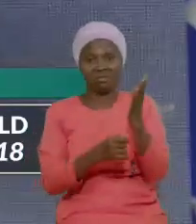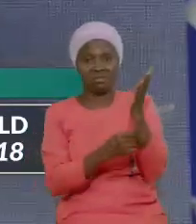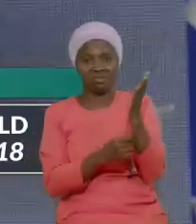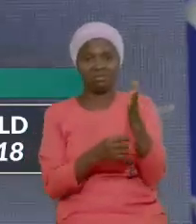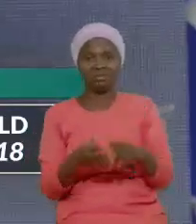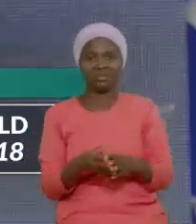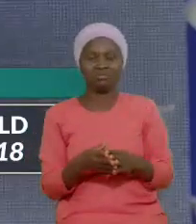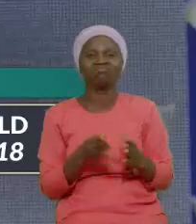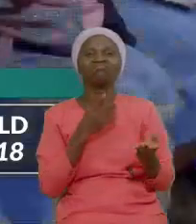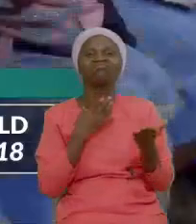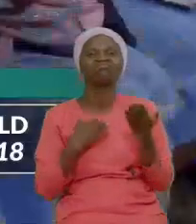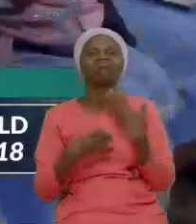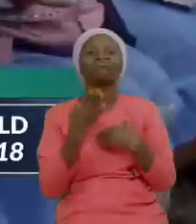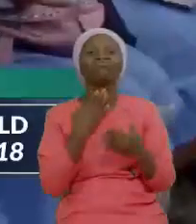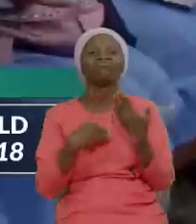gluttony.